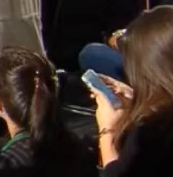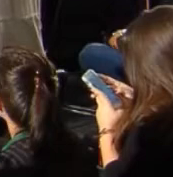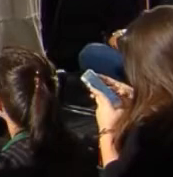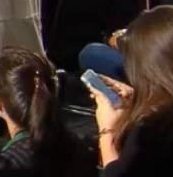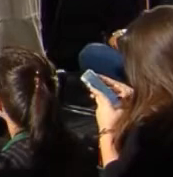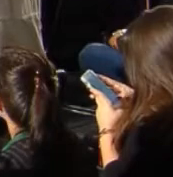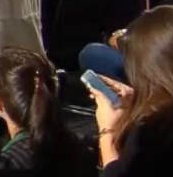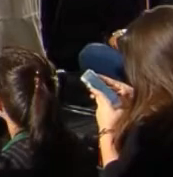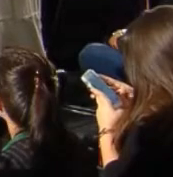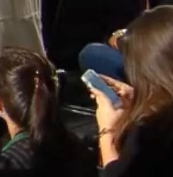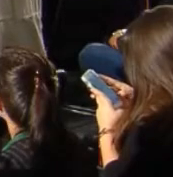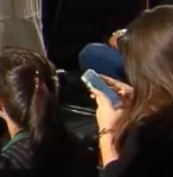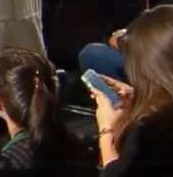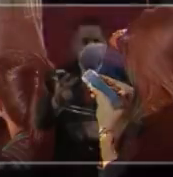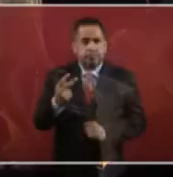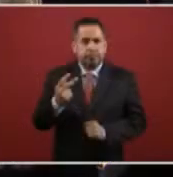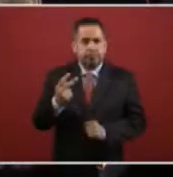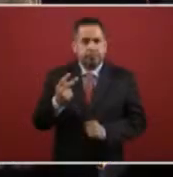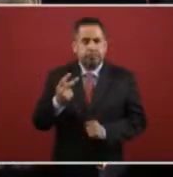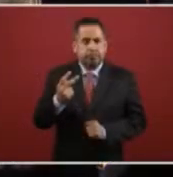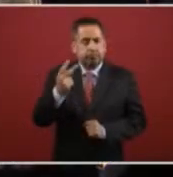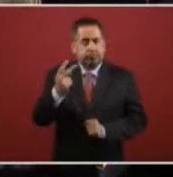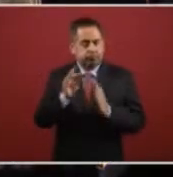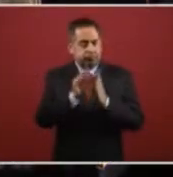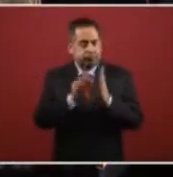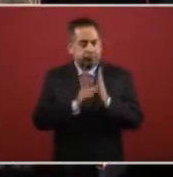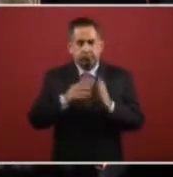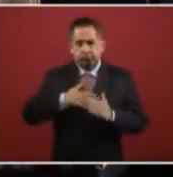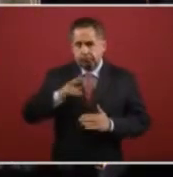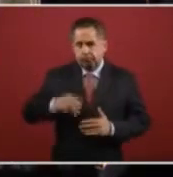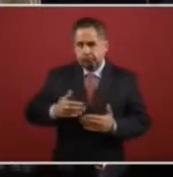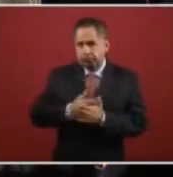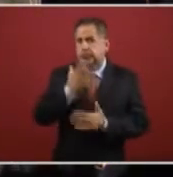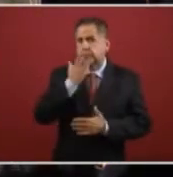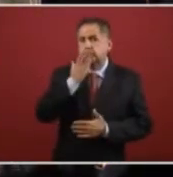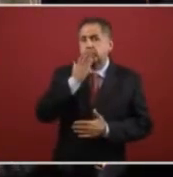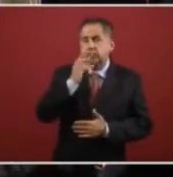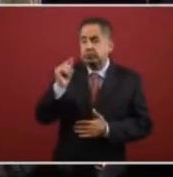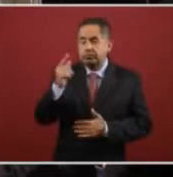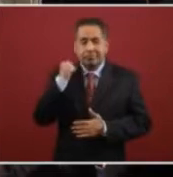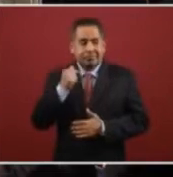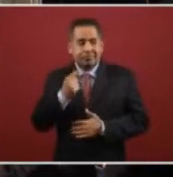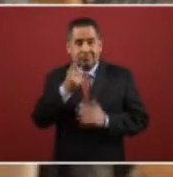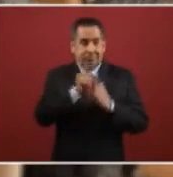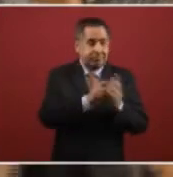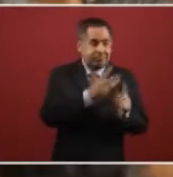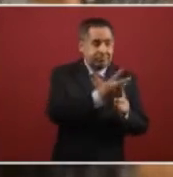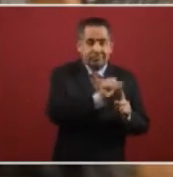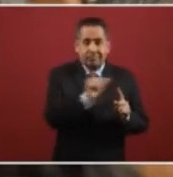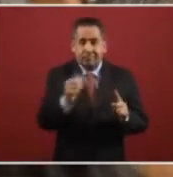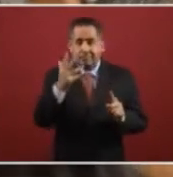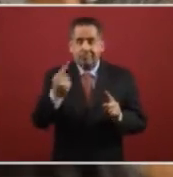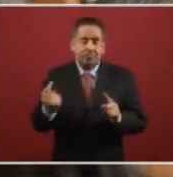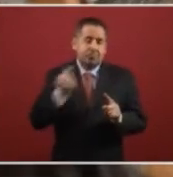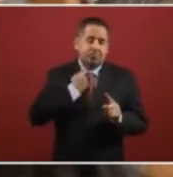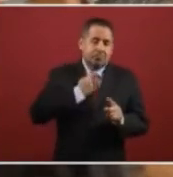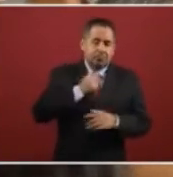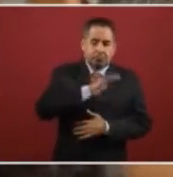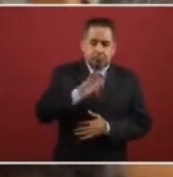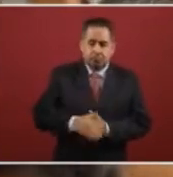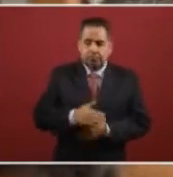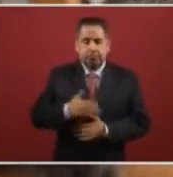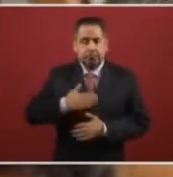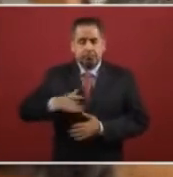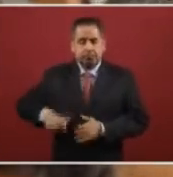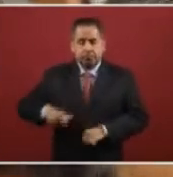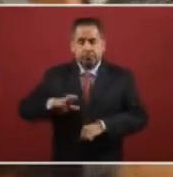And in Sonora, we've been 3 months where every week there's 3 to 5 homicides. And I want to know,